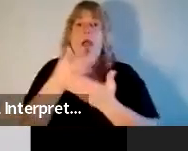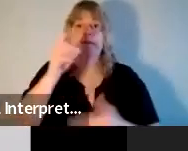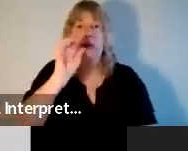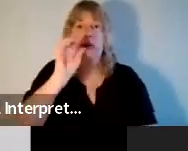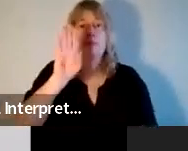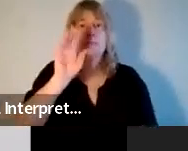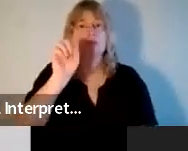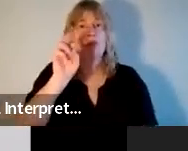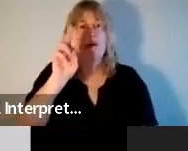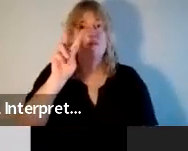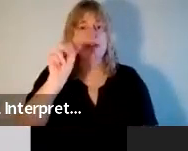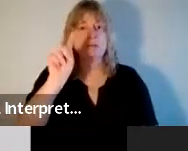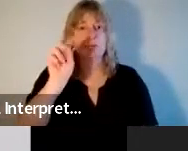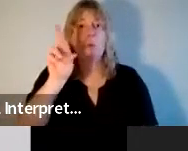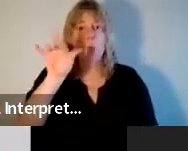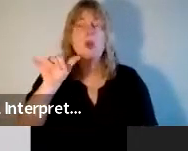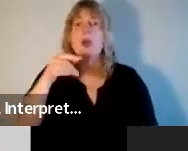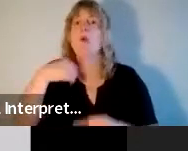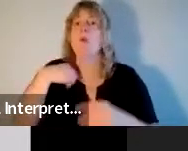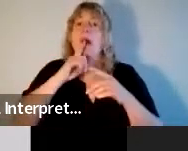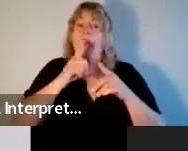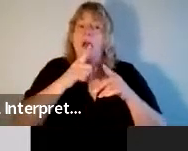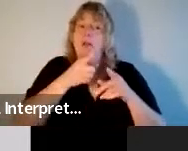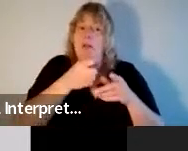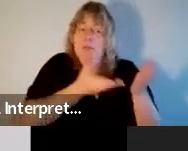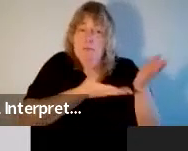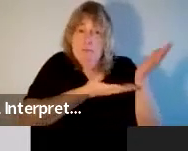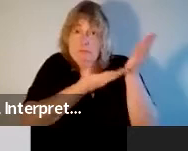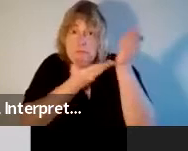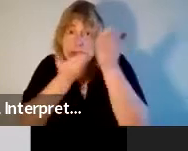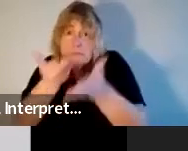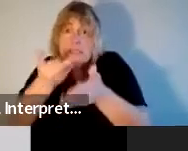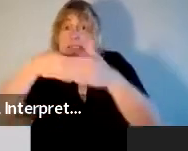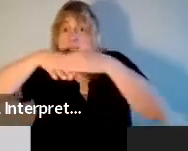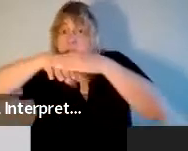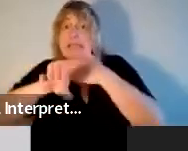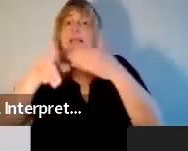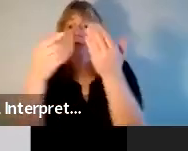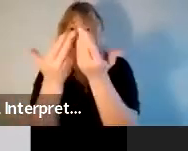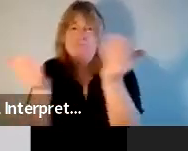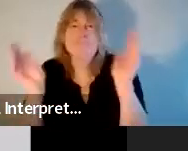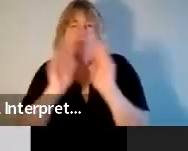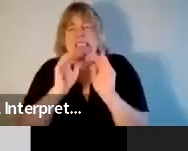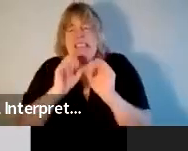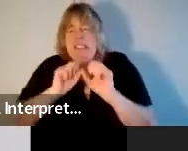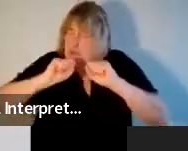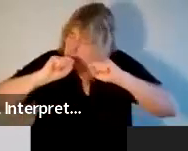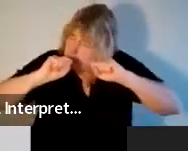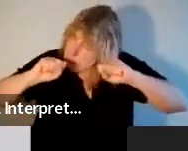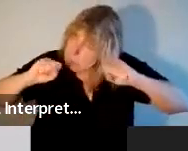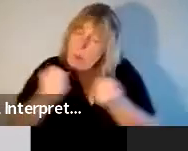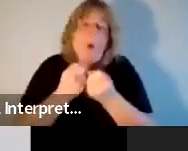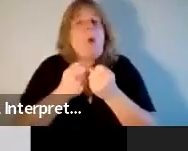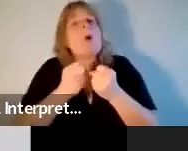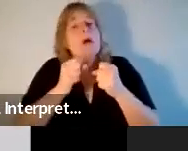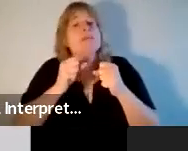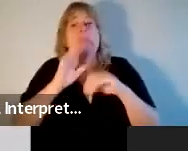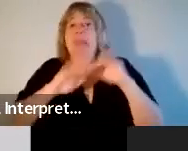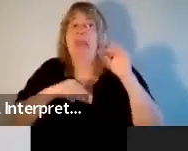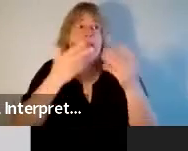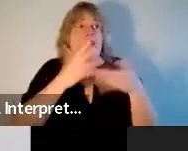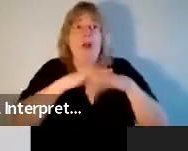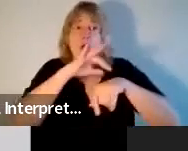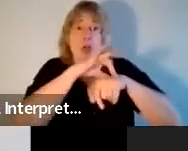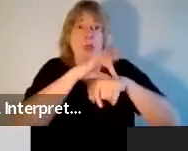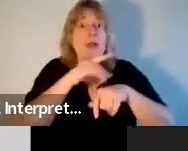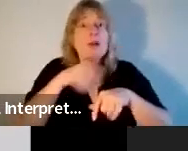can be made as cold as we can in a chamber that size here on Earth. And if any of you are aficionados of the Apollo